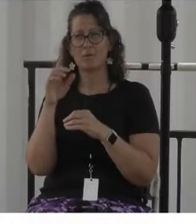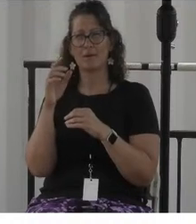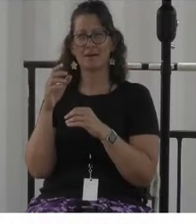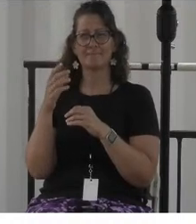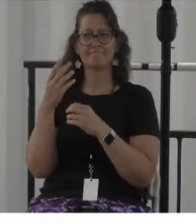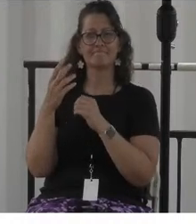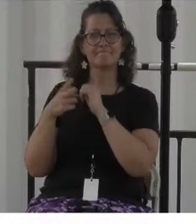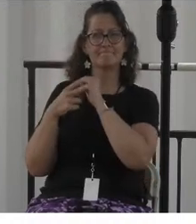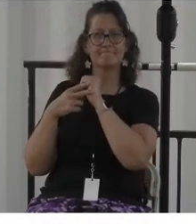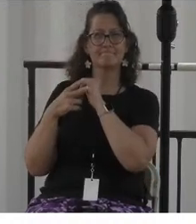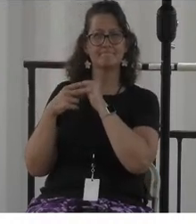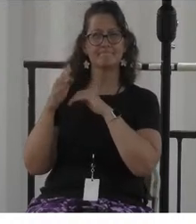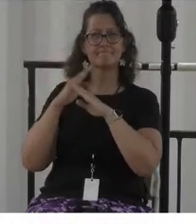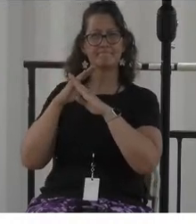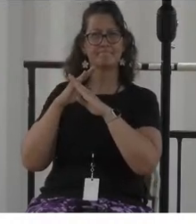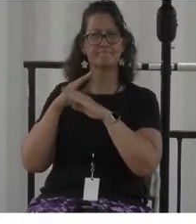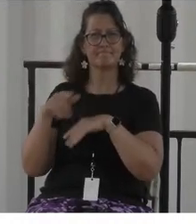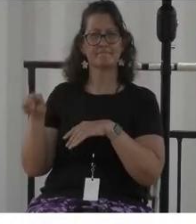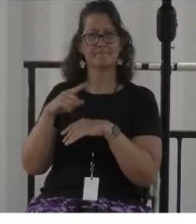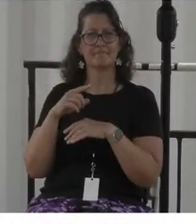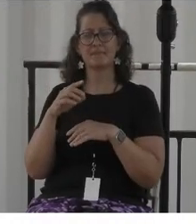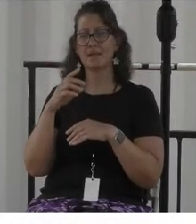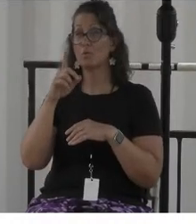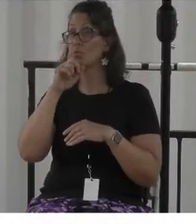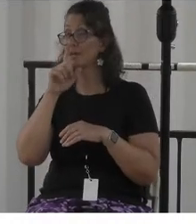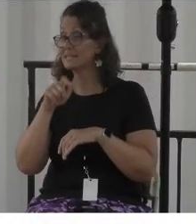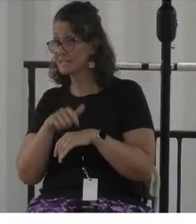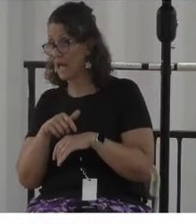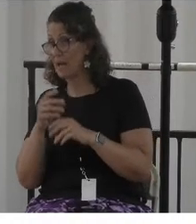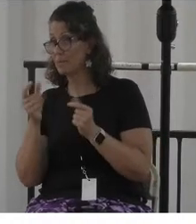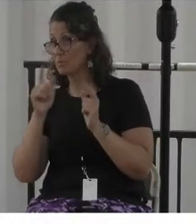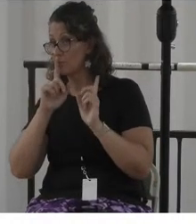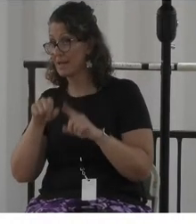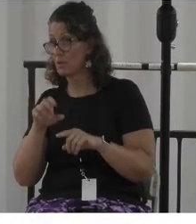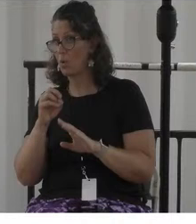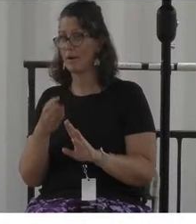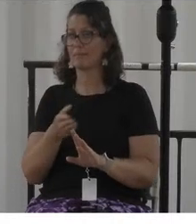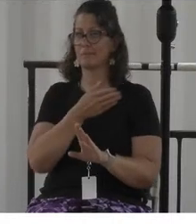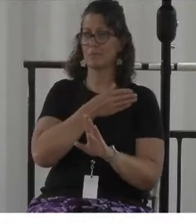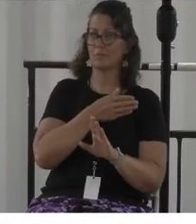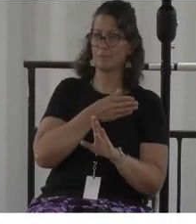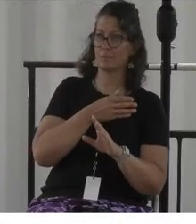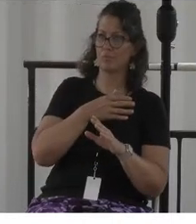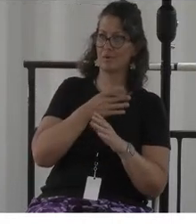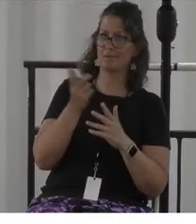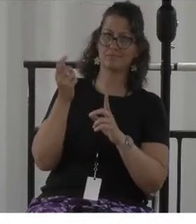safekeeping, whether that's in real time and reactive or proactively in planning for the future.